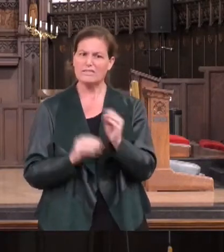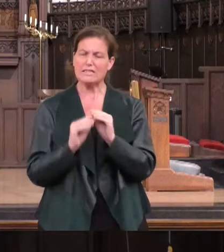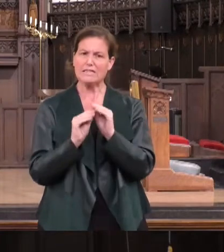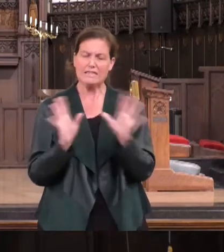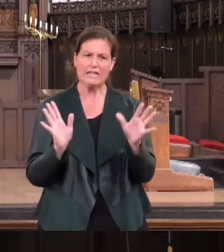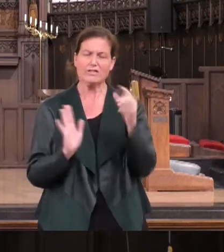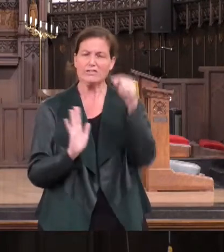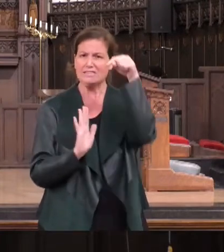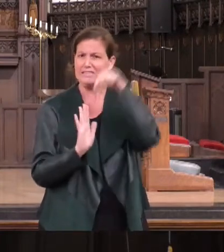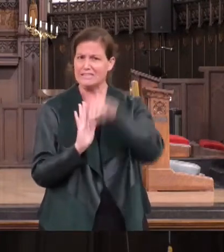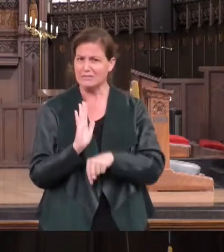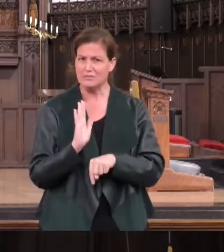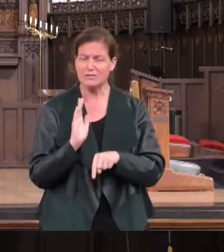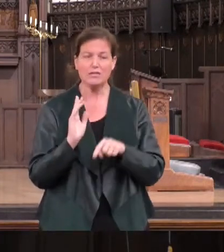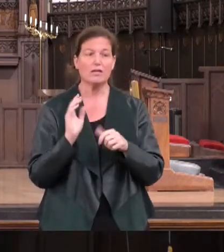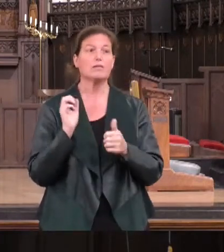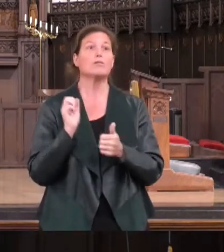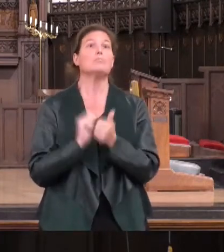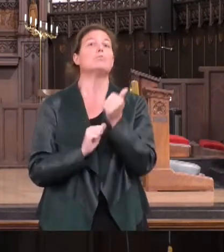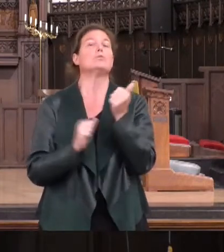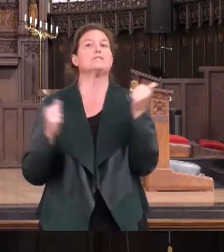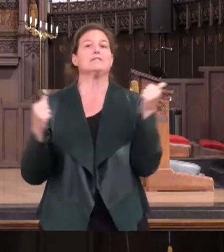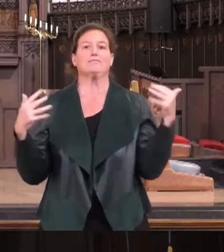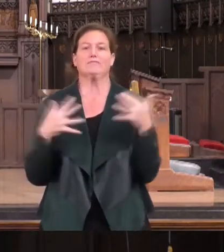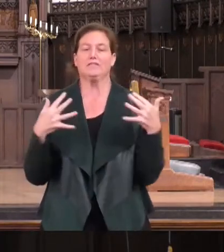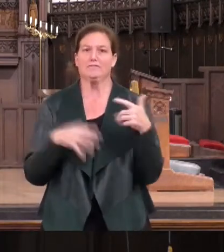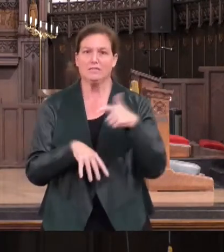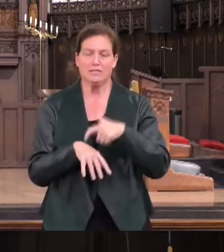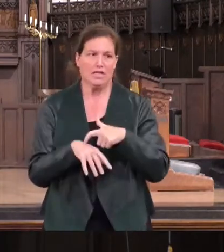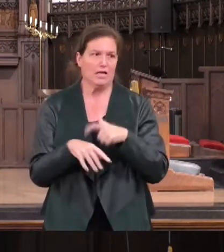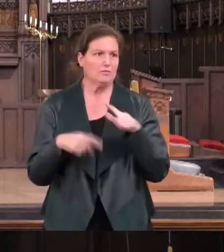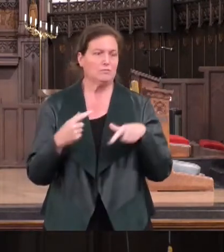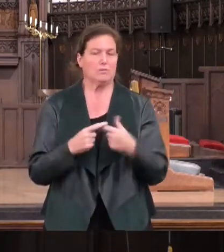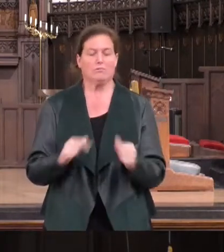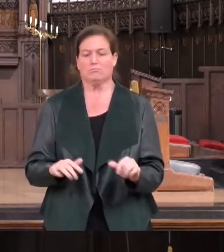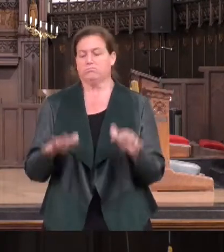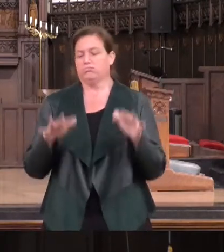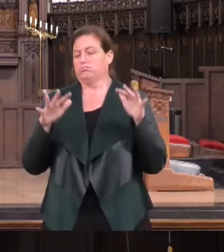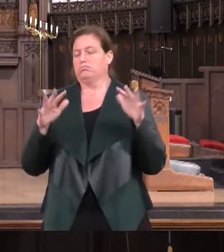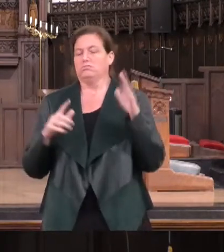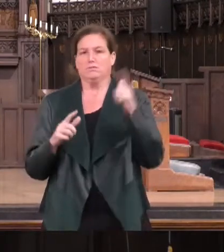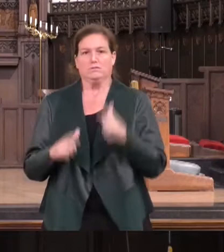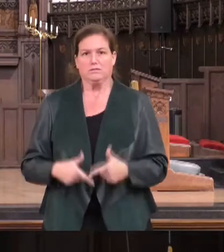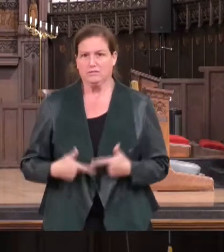deeply in the most fearful and anxious moments of his life.